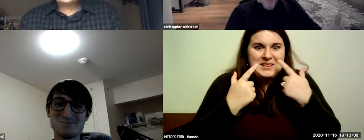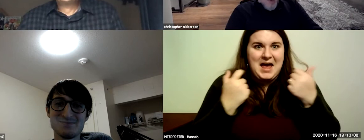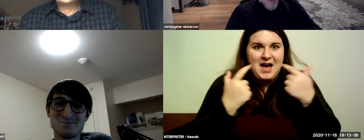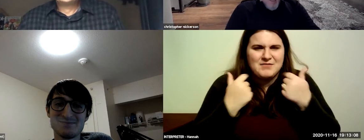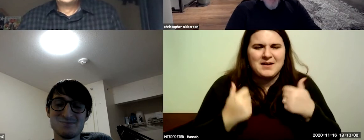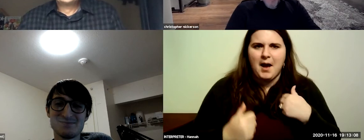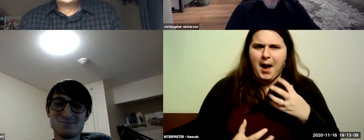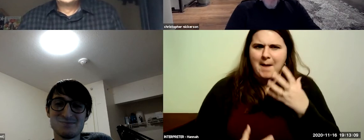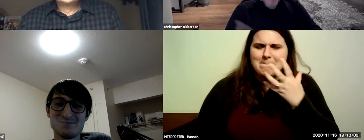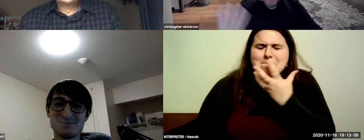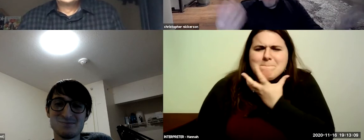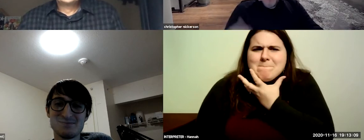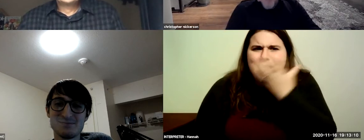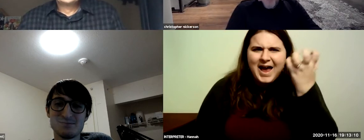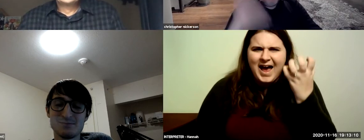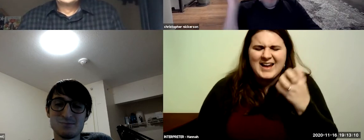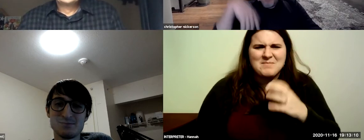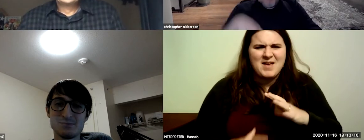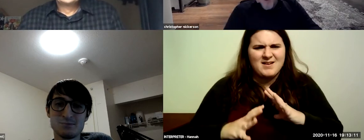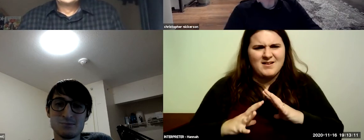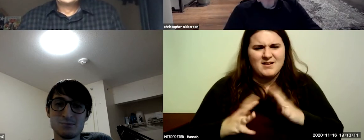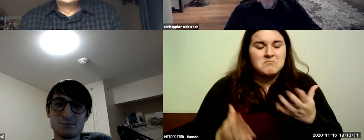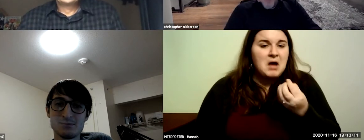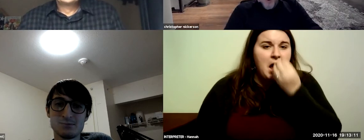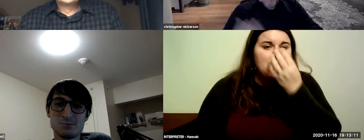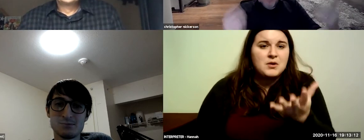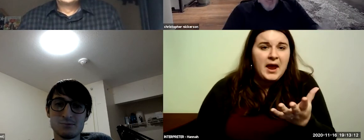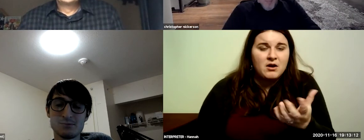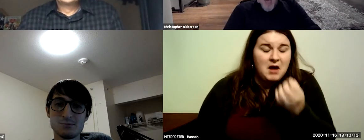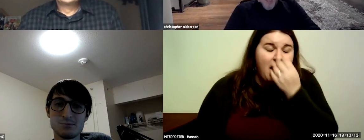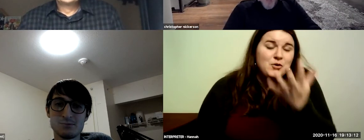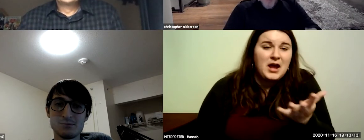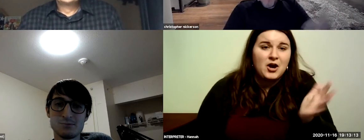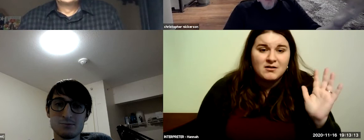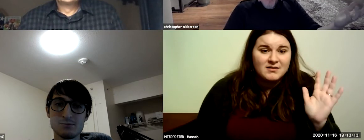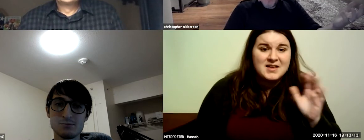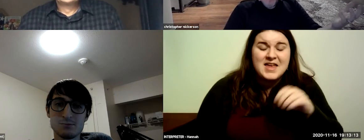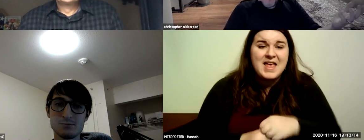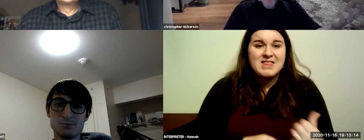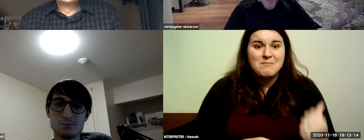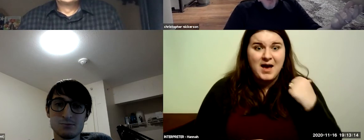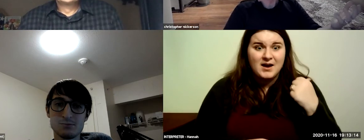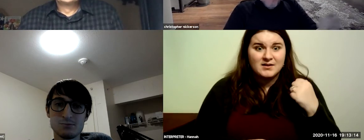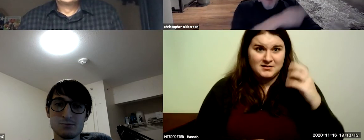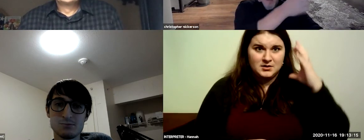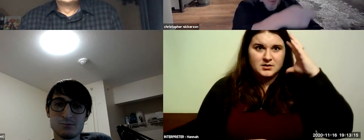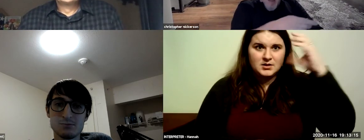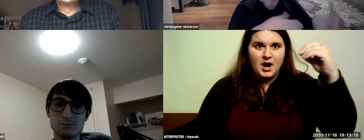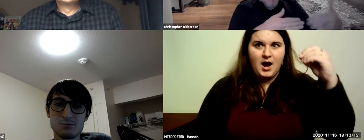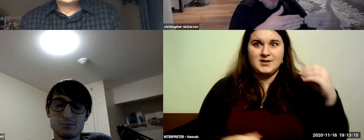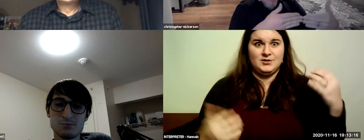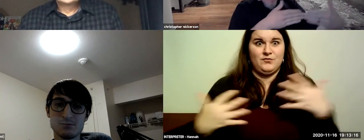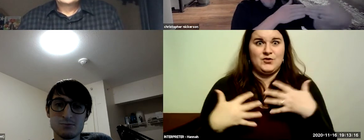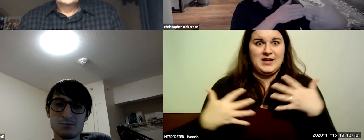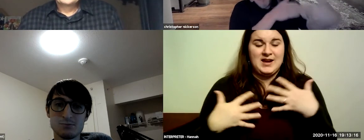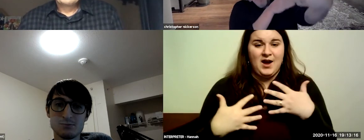super angry. And I didn't even stop. I was like, I don't care if it rips the whole door off. And I was in the back and the guy in the stand's freaking out. I finally get around